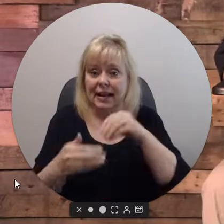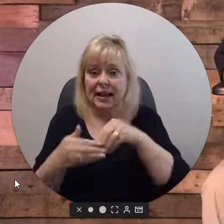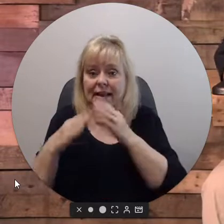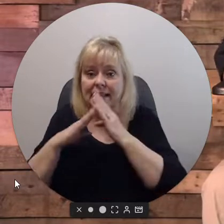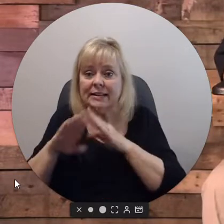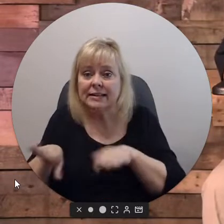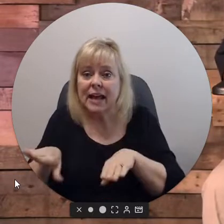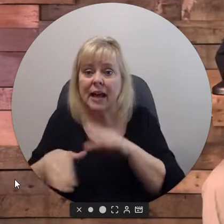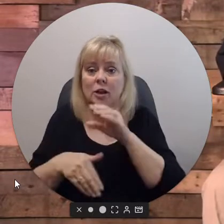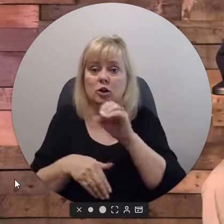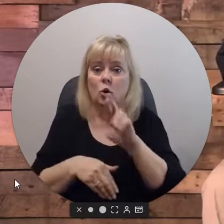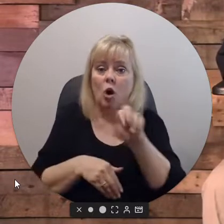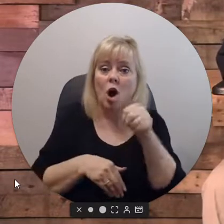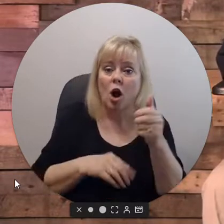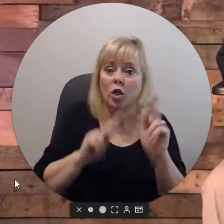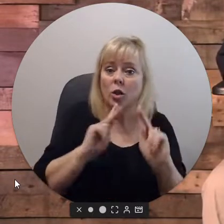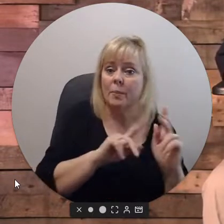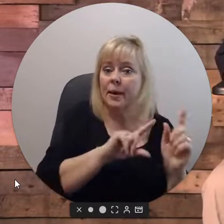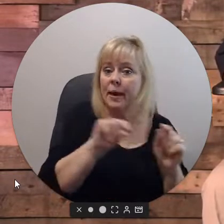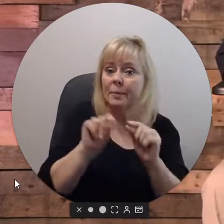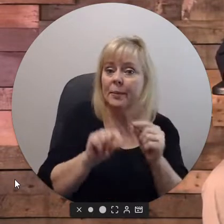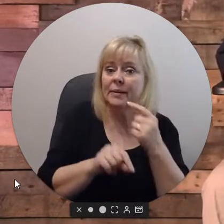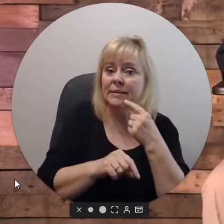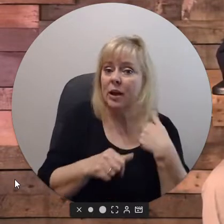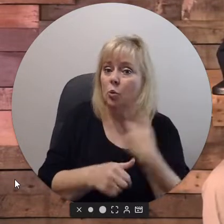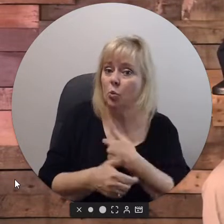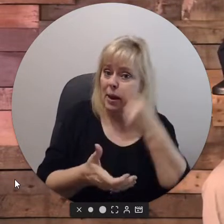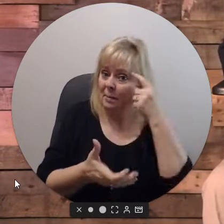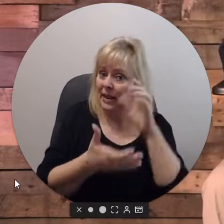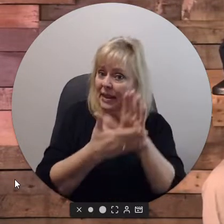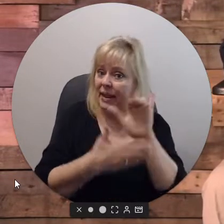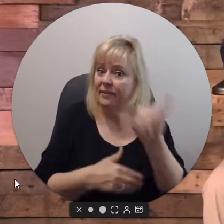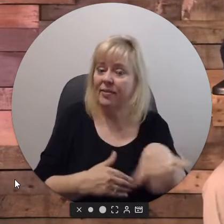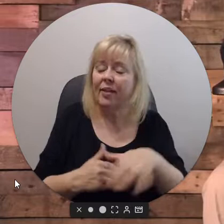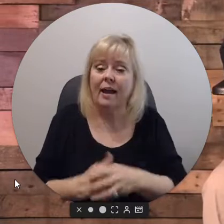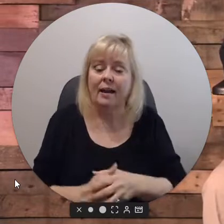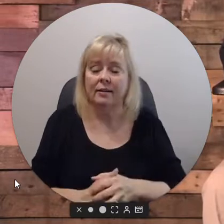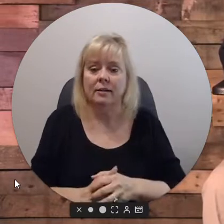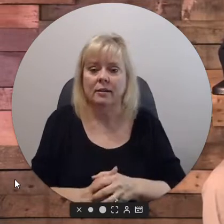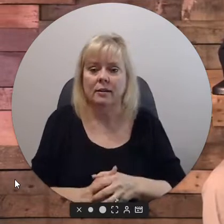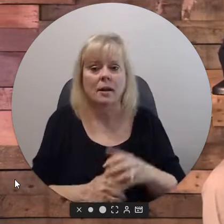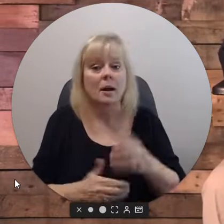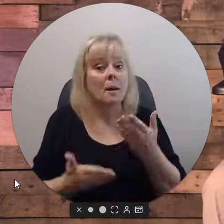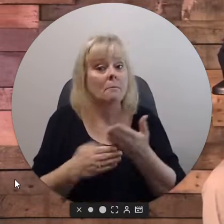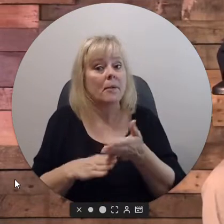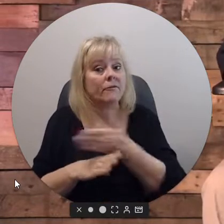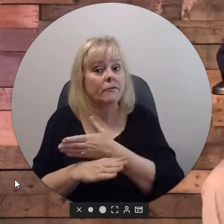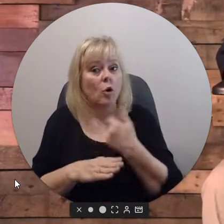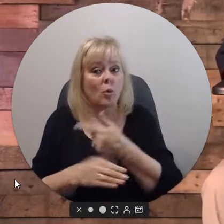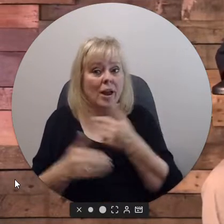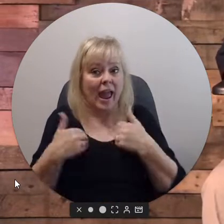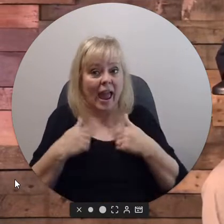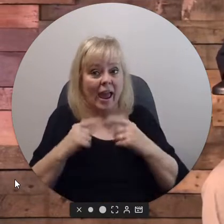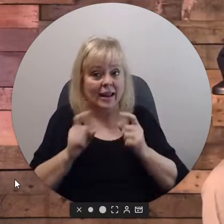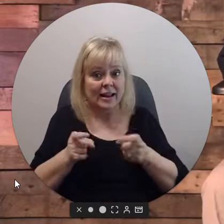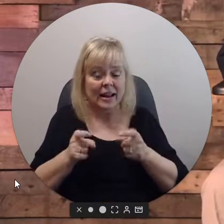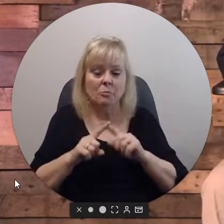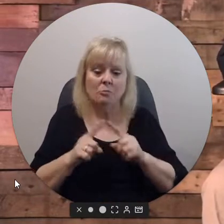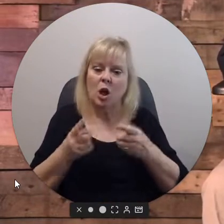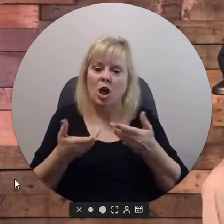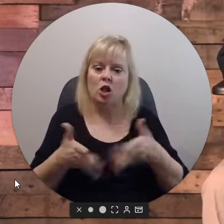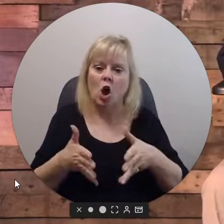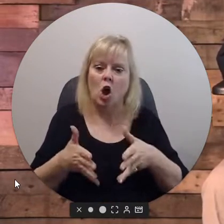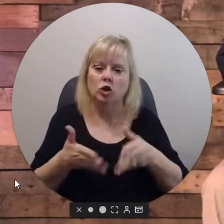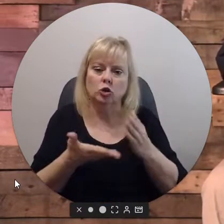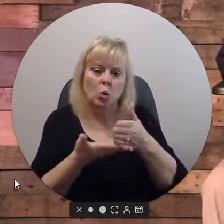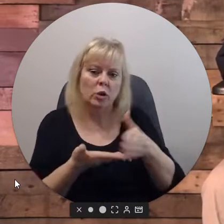others. Perhaps we once felt we had a gift, but that we lost it or rejected it, and